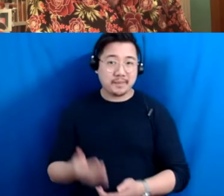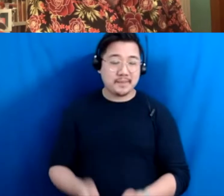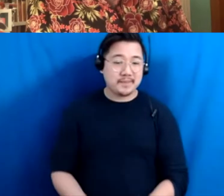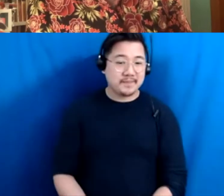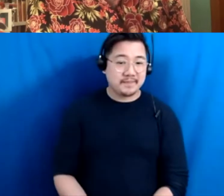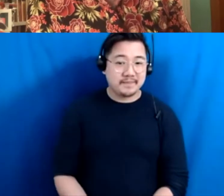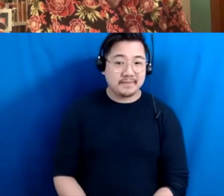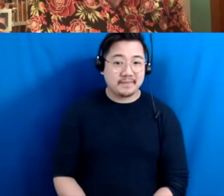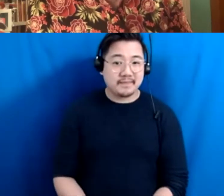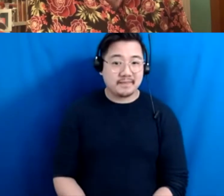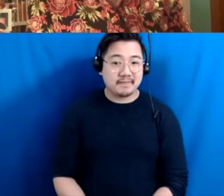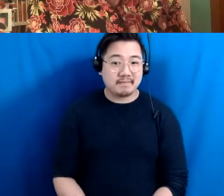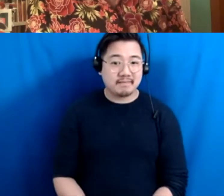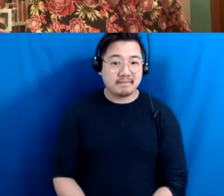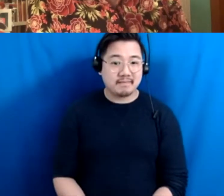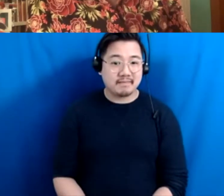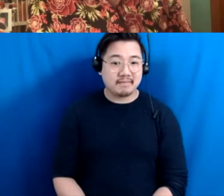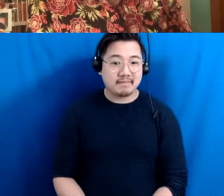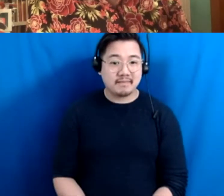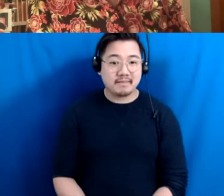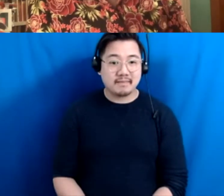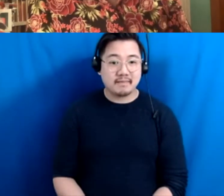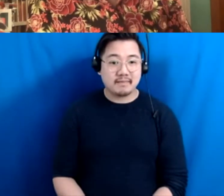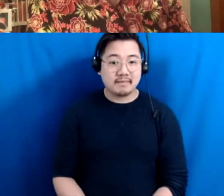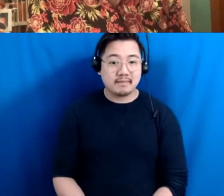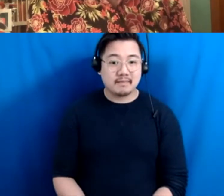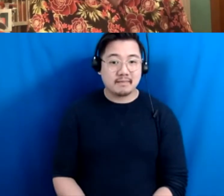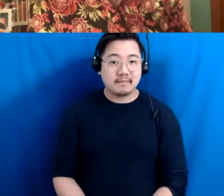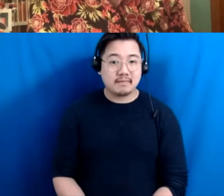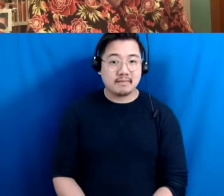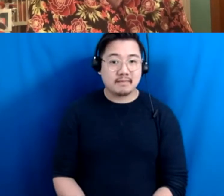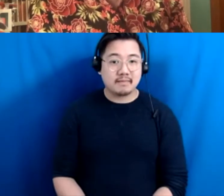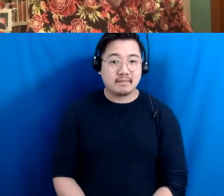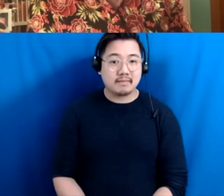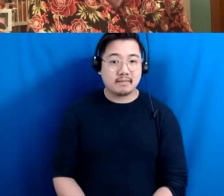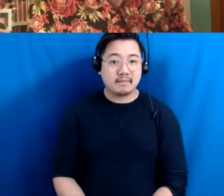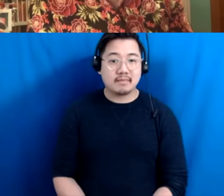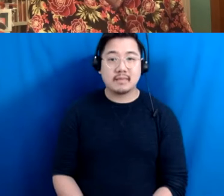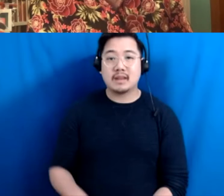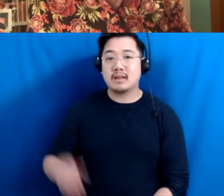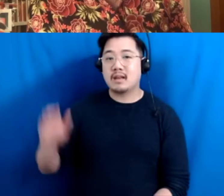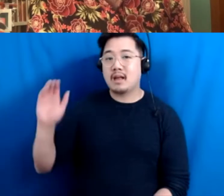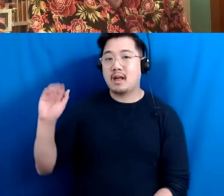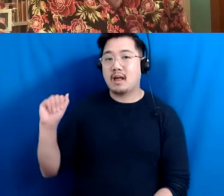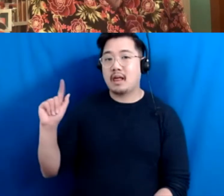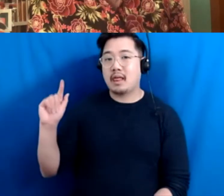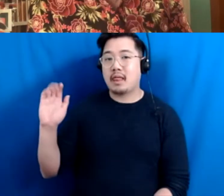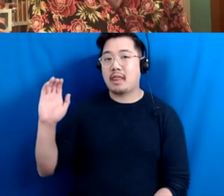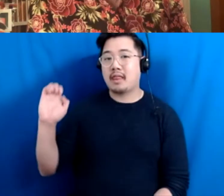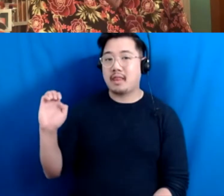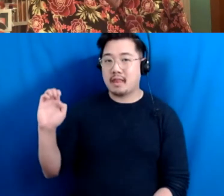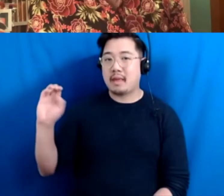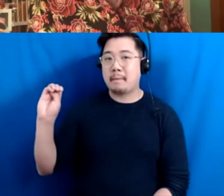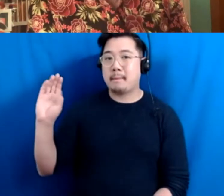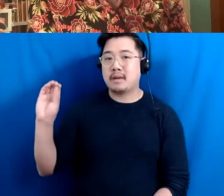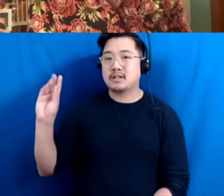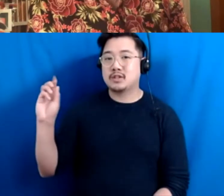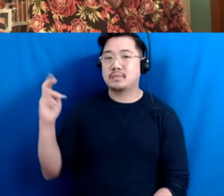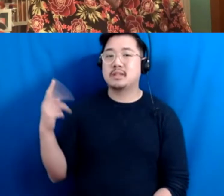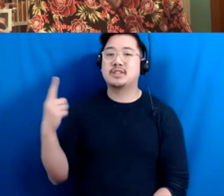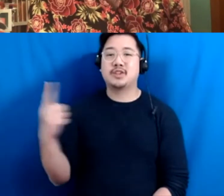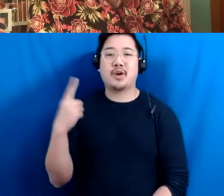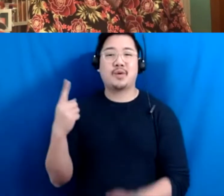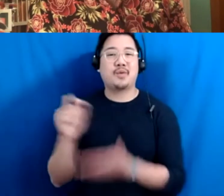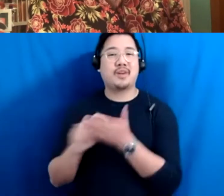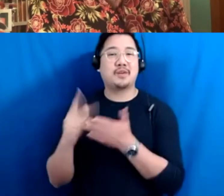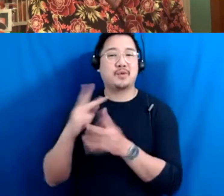Um, I'm always interested in the in what I've heard about Alice McDermott, that she has a morning novel and an afternoon novel, and she works on them